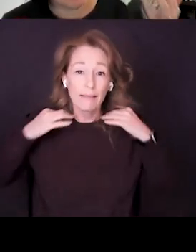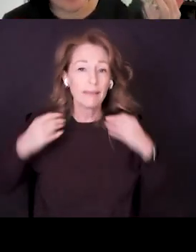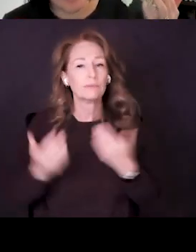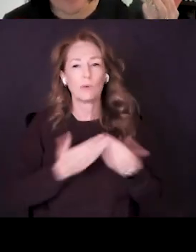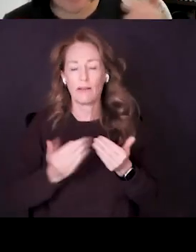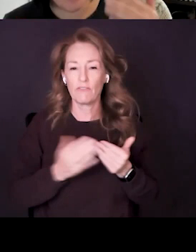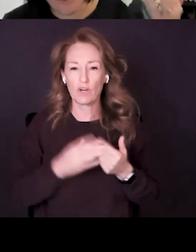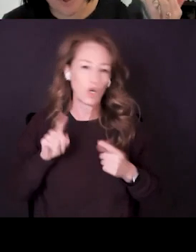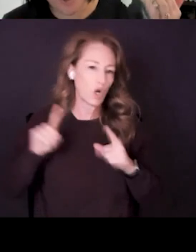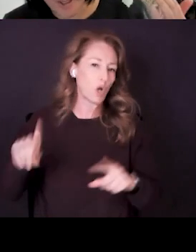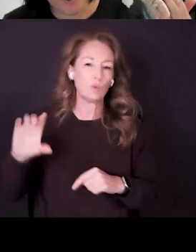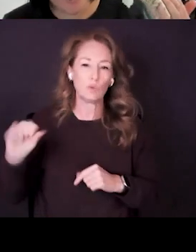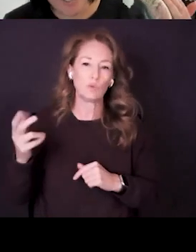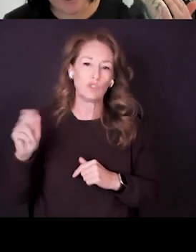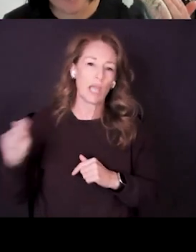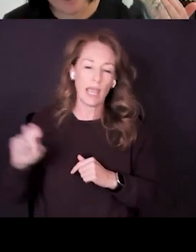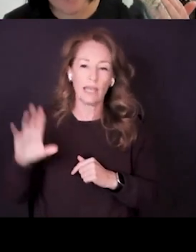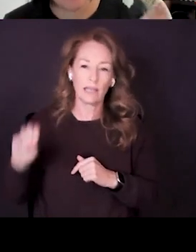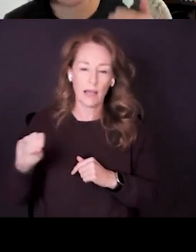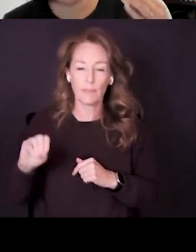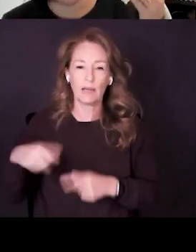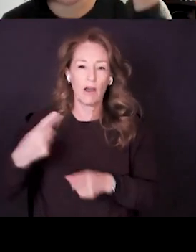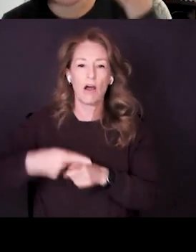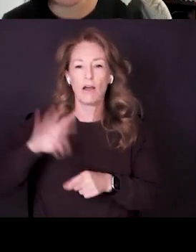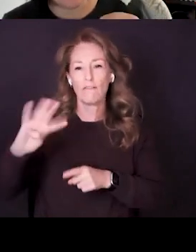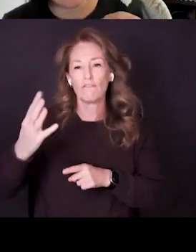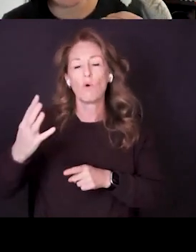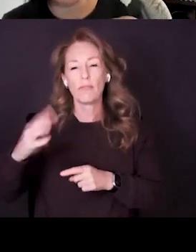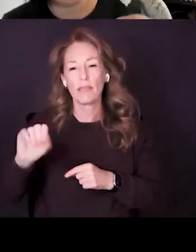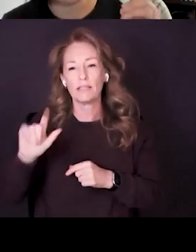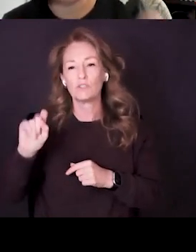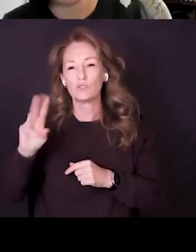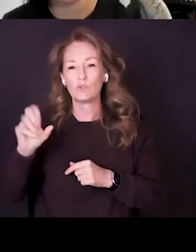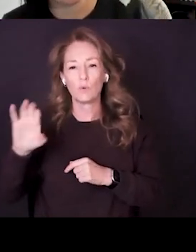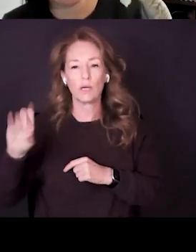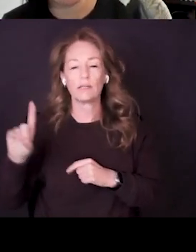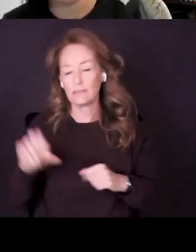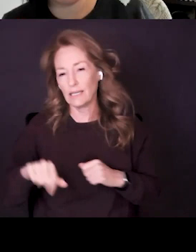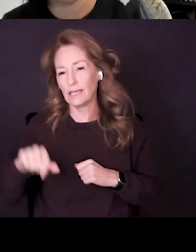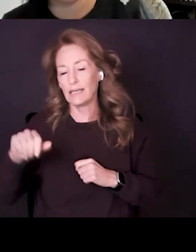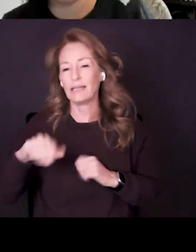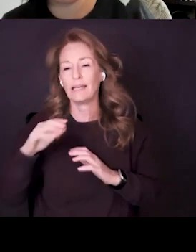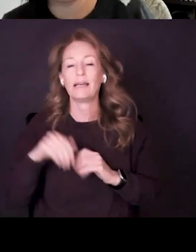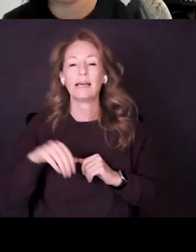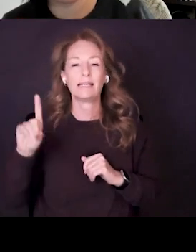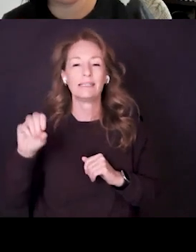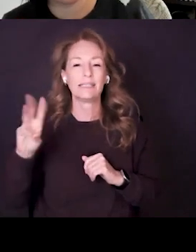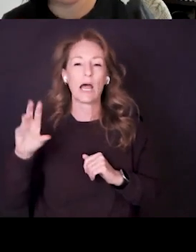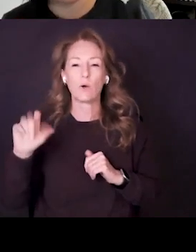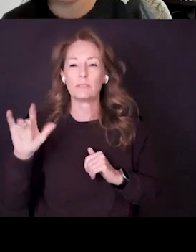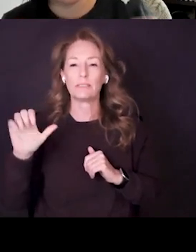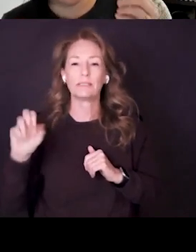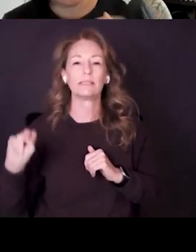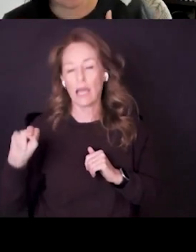to the Shane Company on 4th and Stewart in downtown Seattle. And it reminds me of that. And that's what I want people to know about